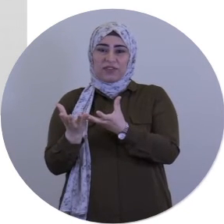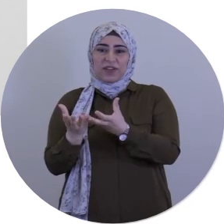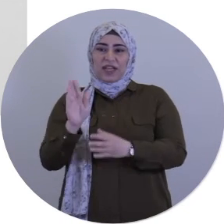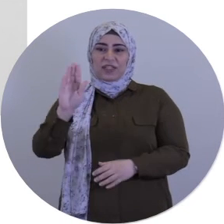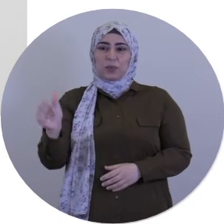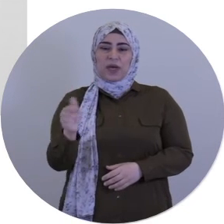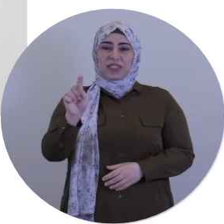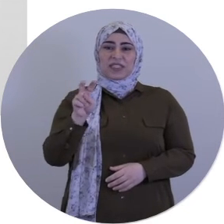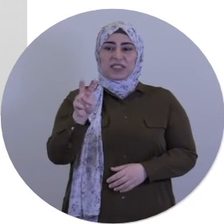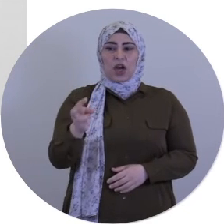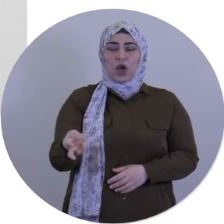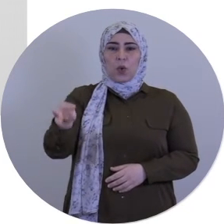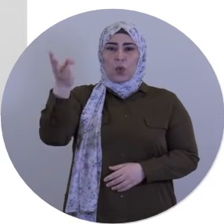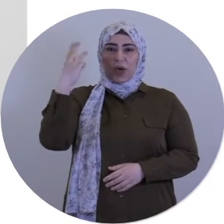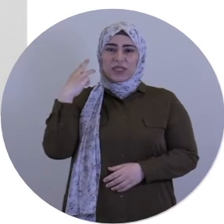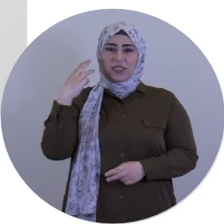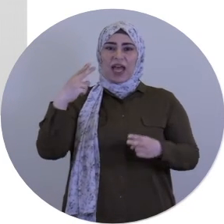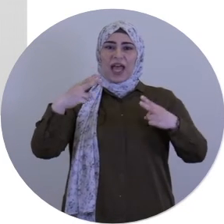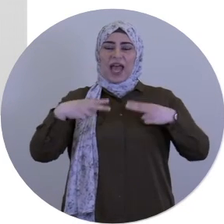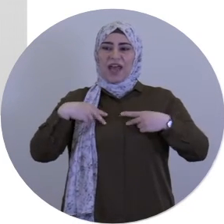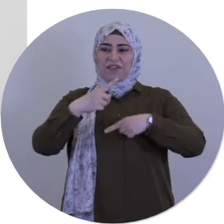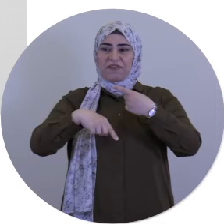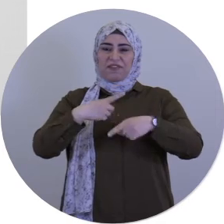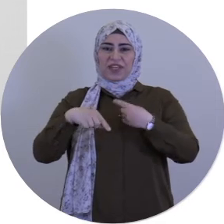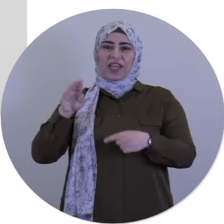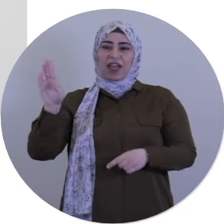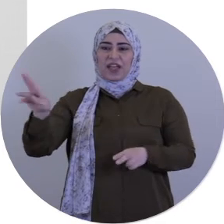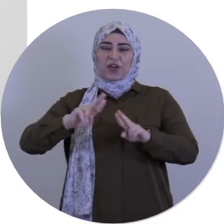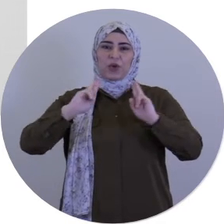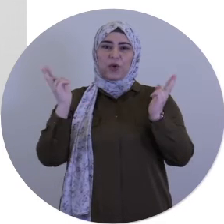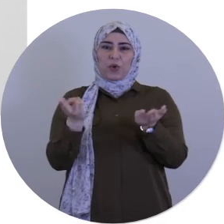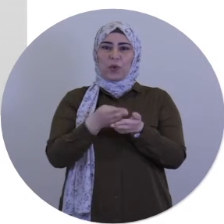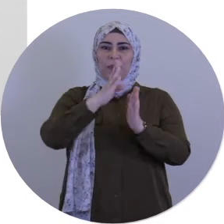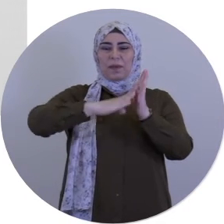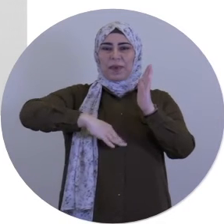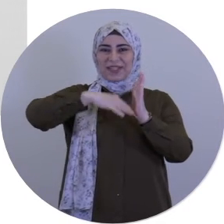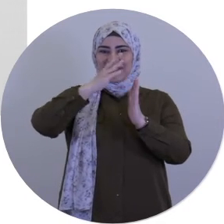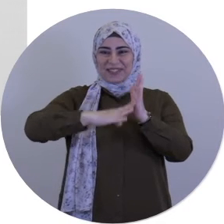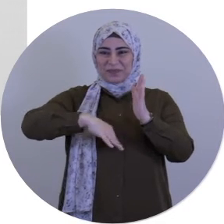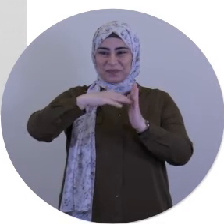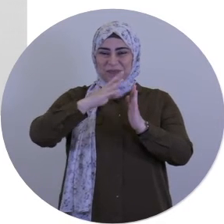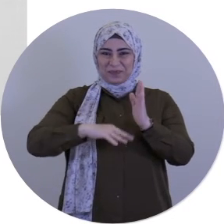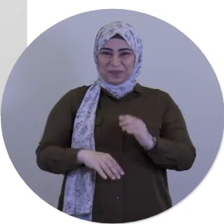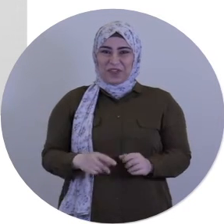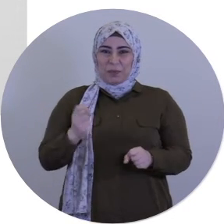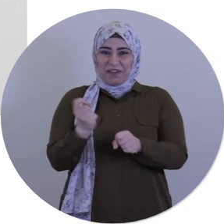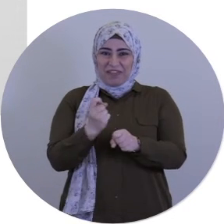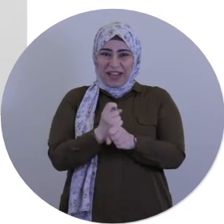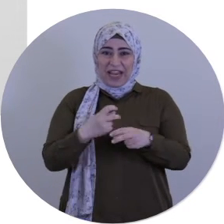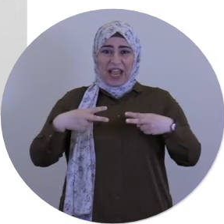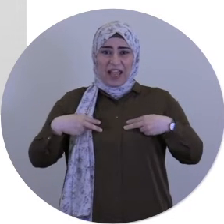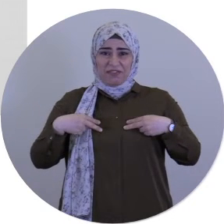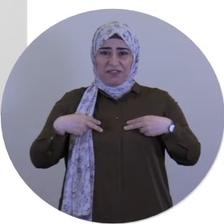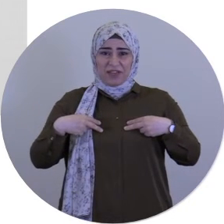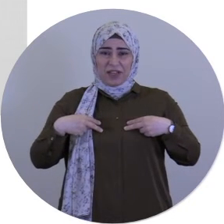as easy as it can get. You have the equation, try to fill it in and change the tense of have accordingly.